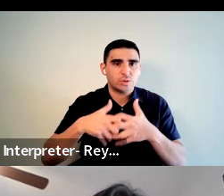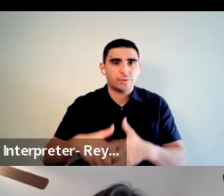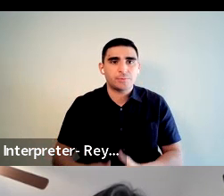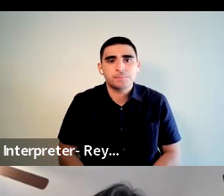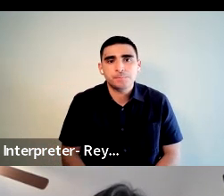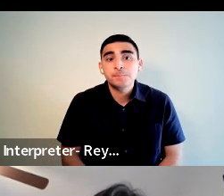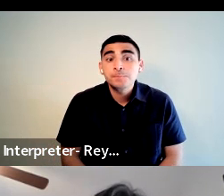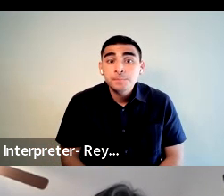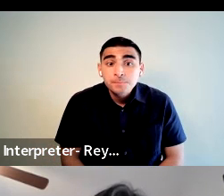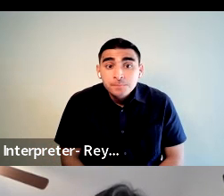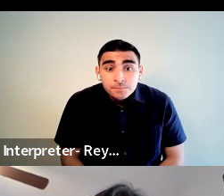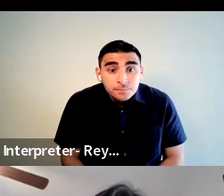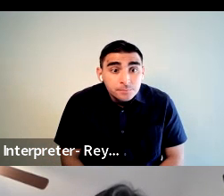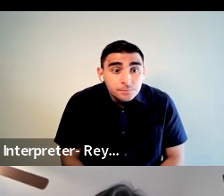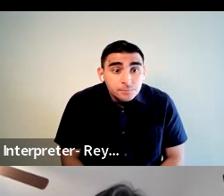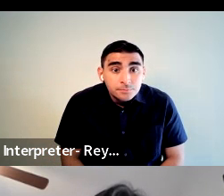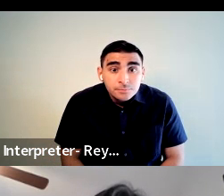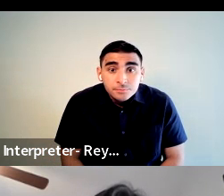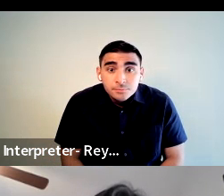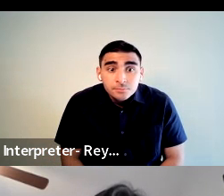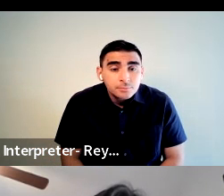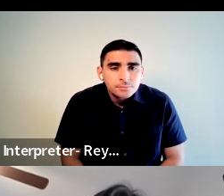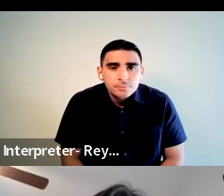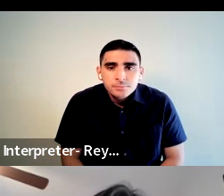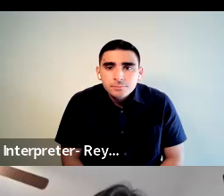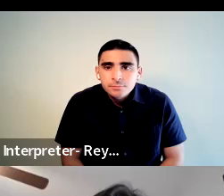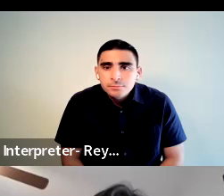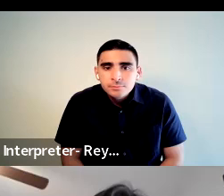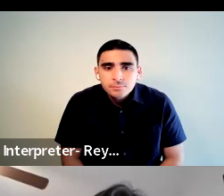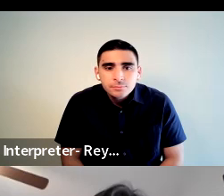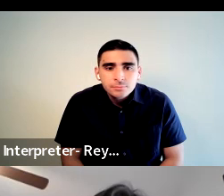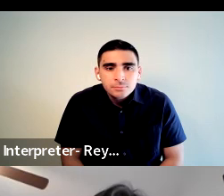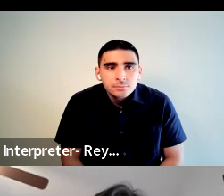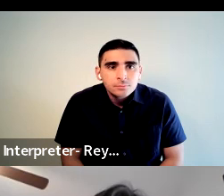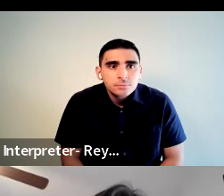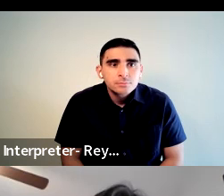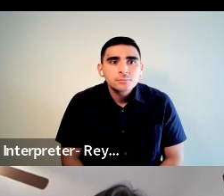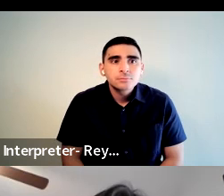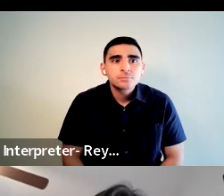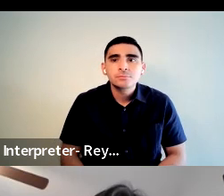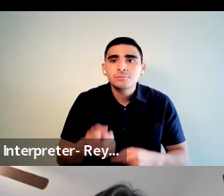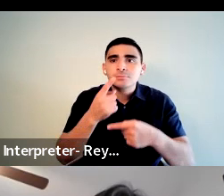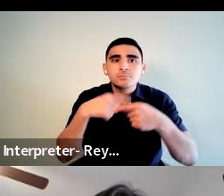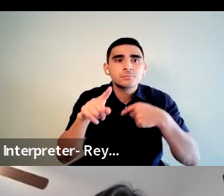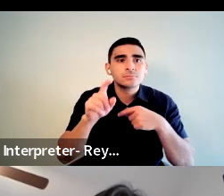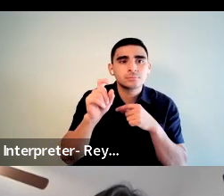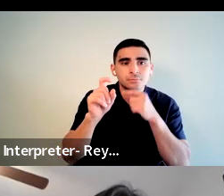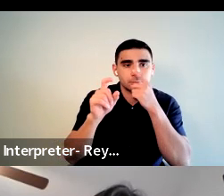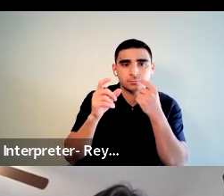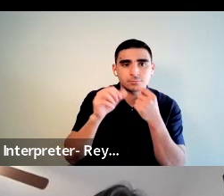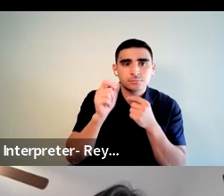And then Katrina, one other follow-up question, I'm sorry to that, was I think my only other concern